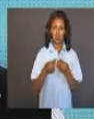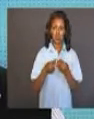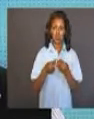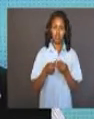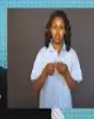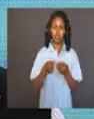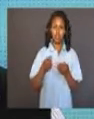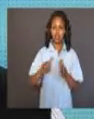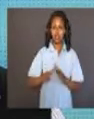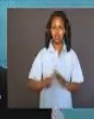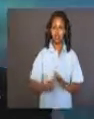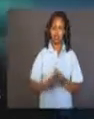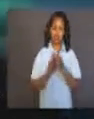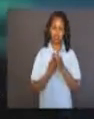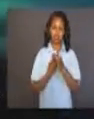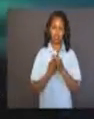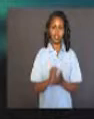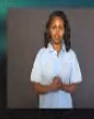get started.